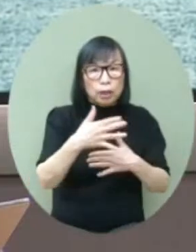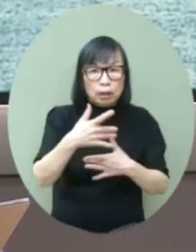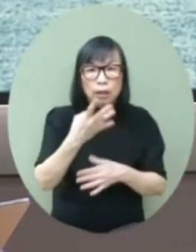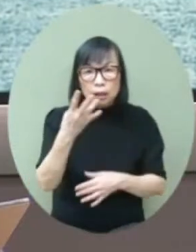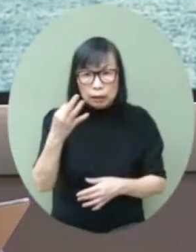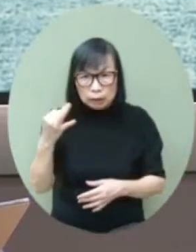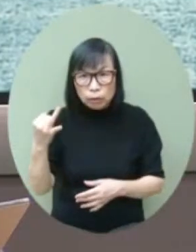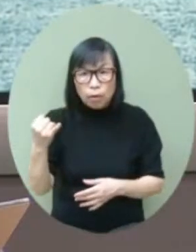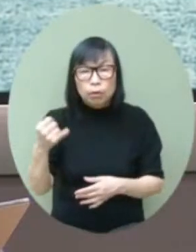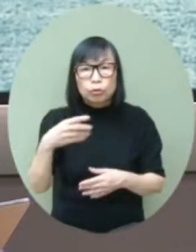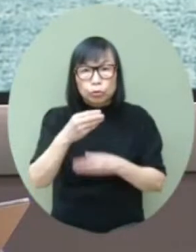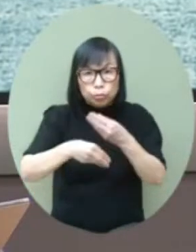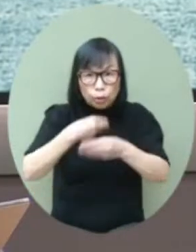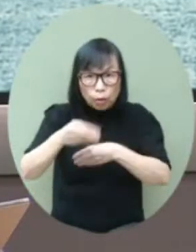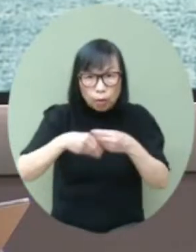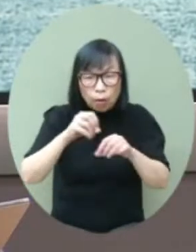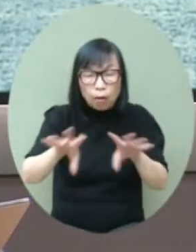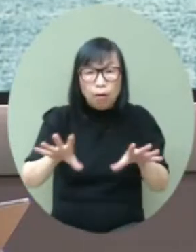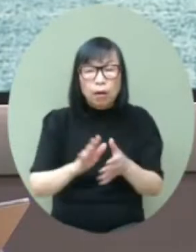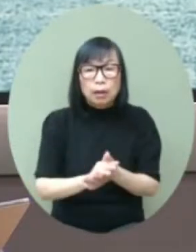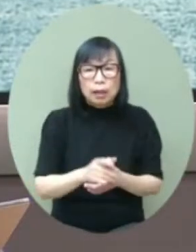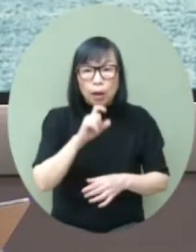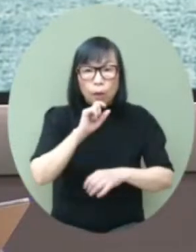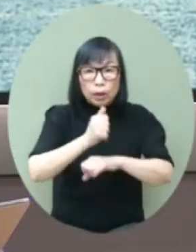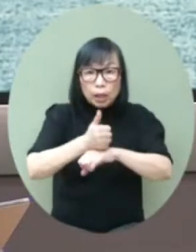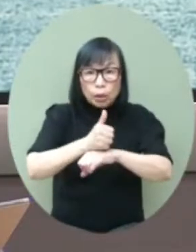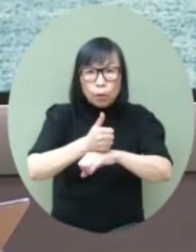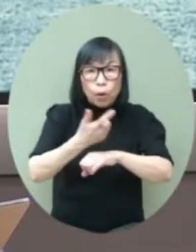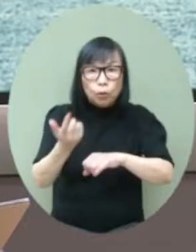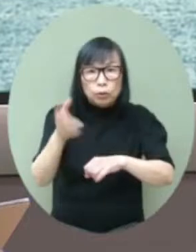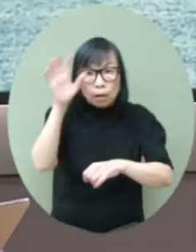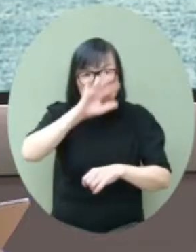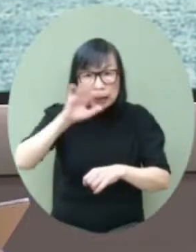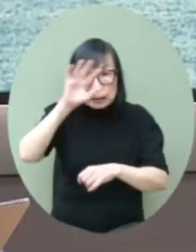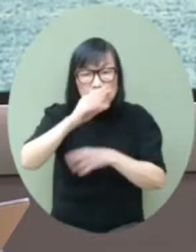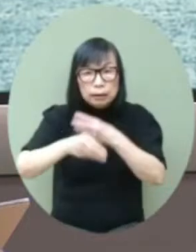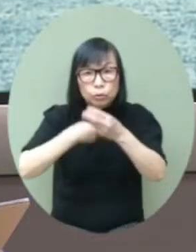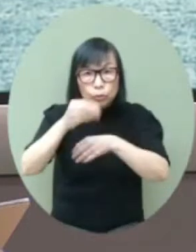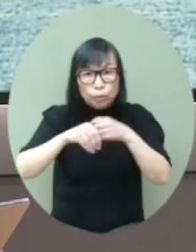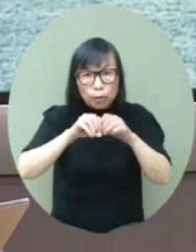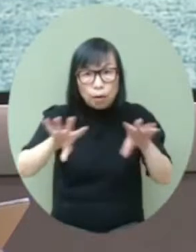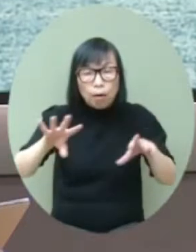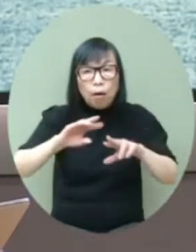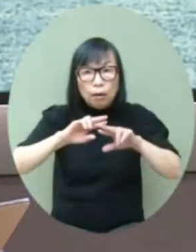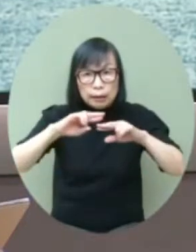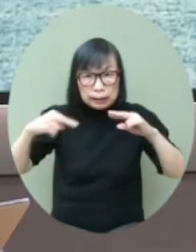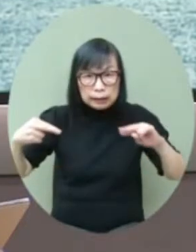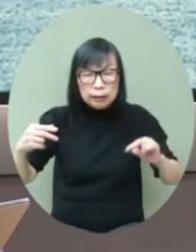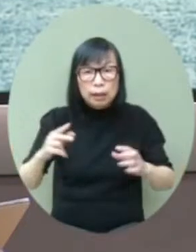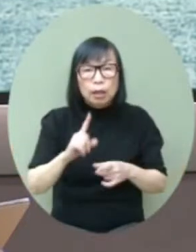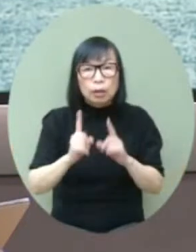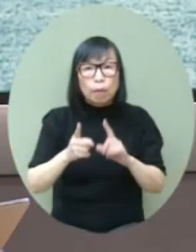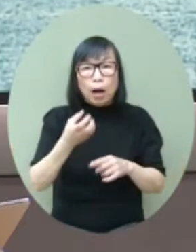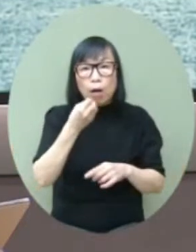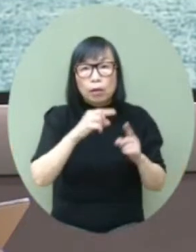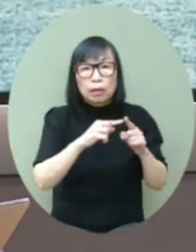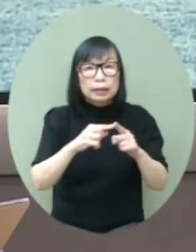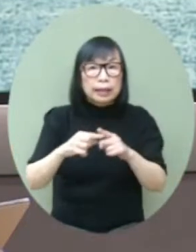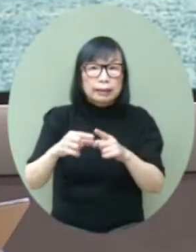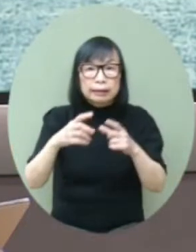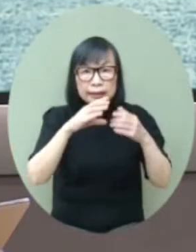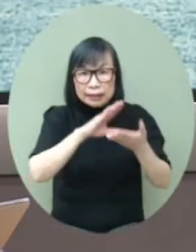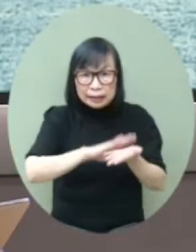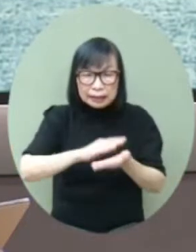time of the gathering, there had already been several generations of transmission. So there